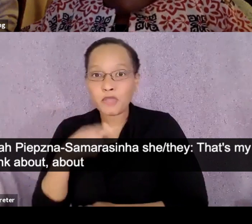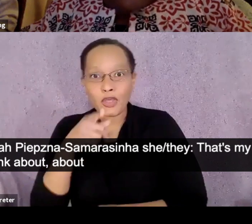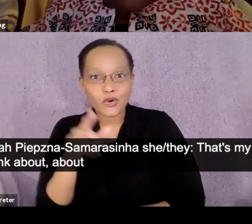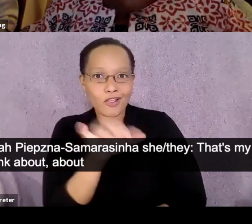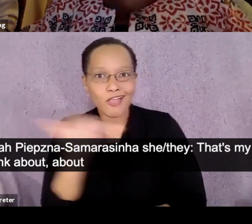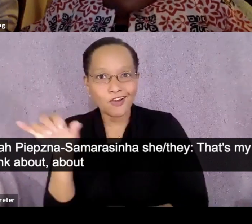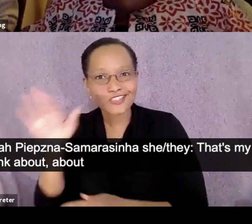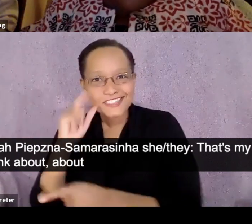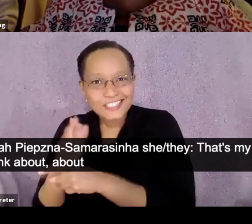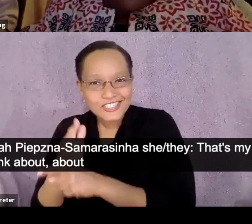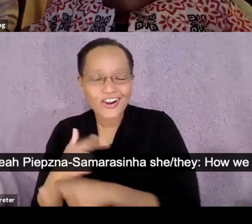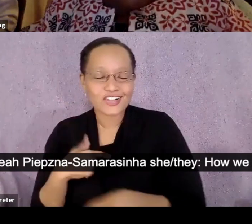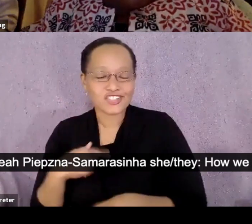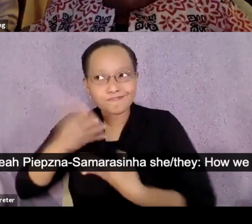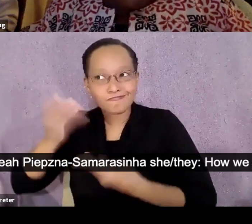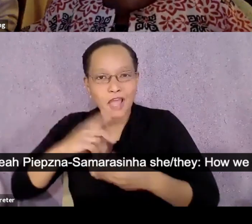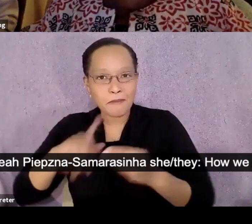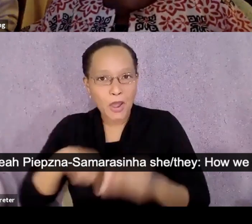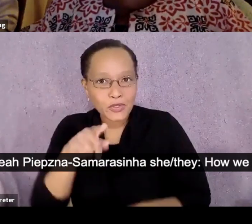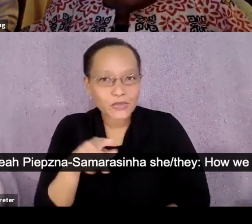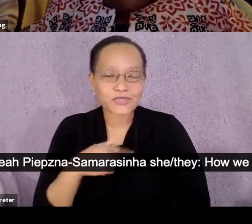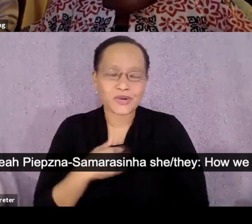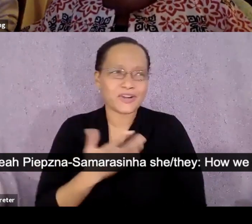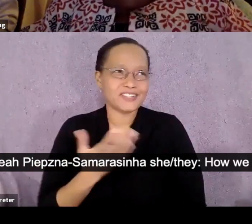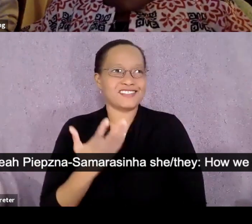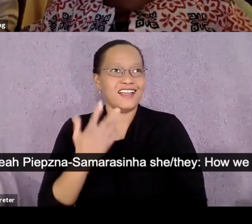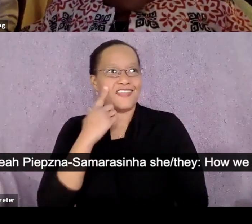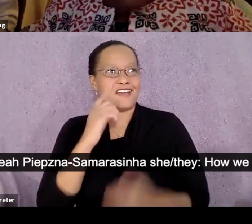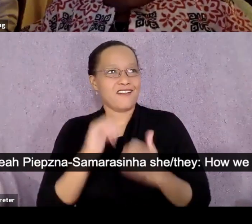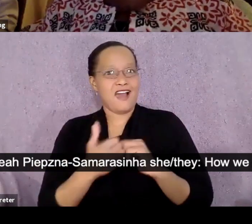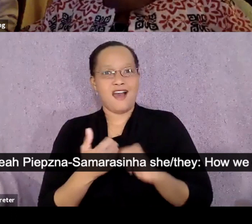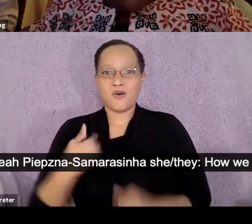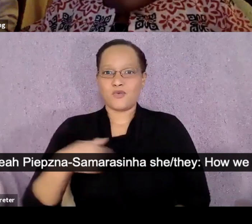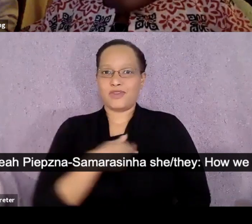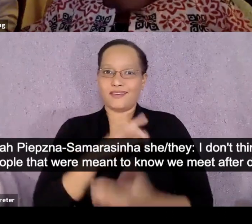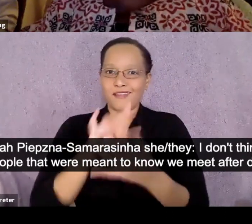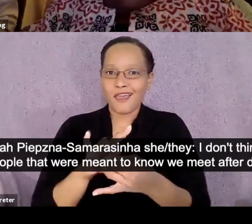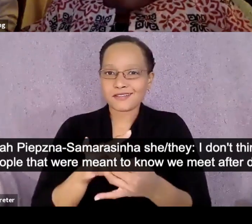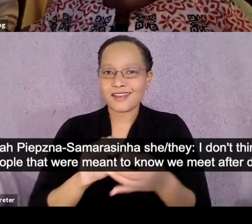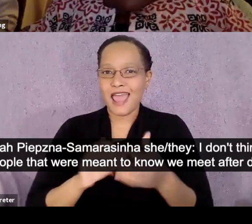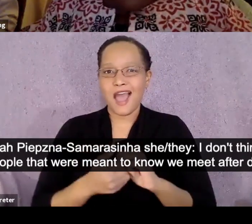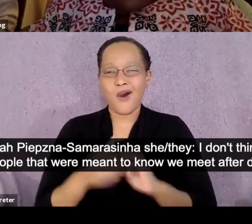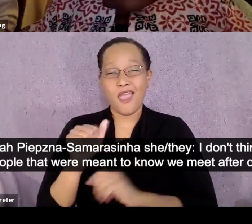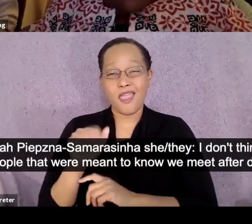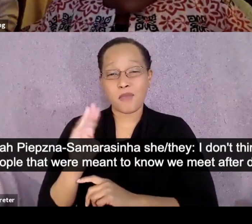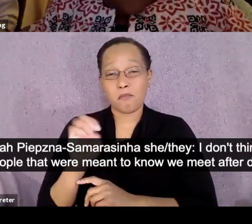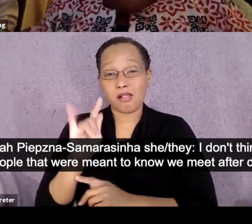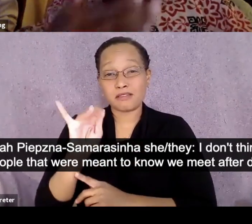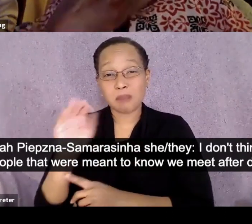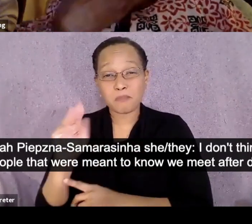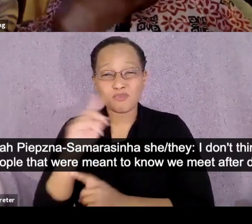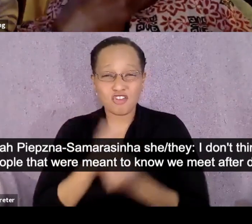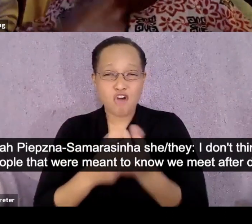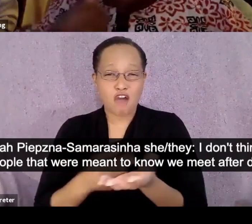about how we get connected and how ableism keeps us apart. I feel like I don't think I know I'm not the only